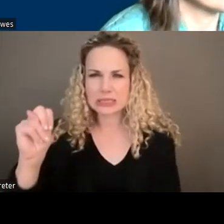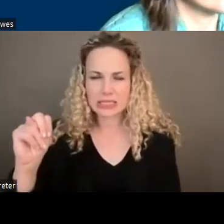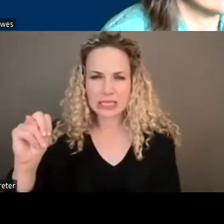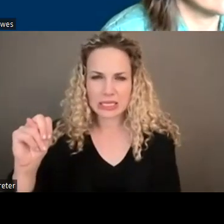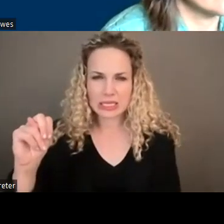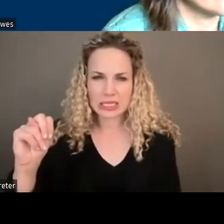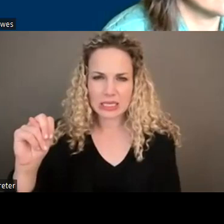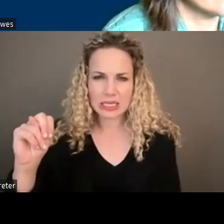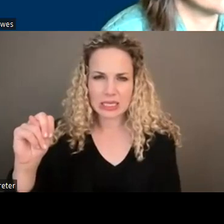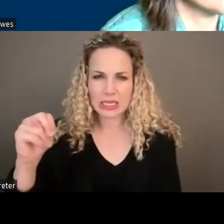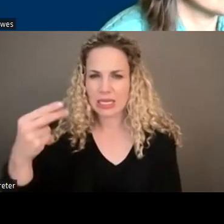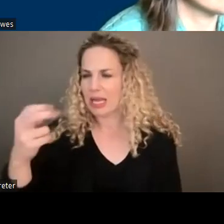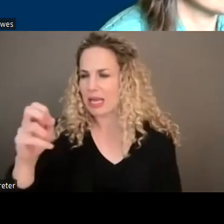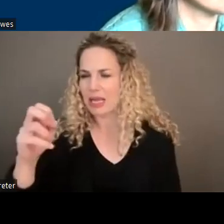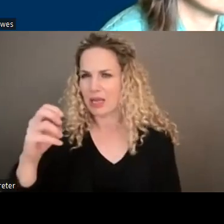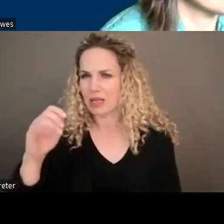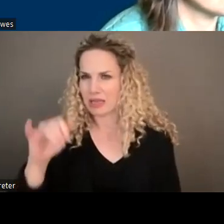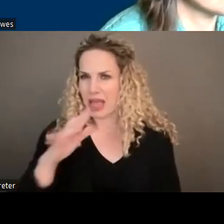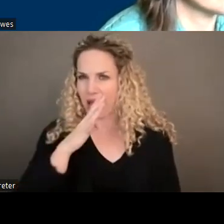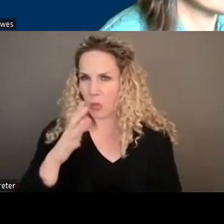I will give, yeah.